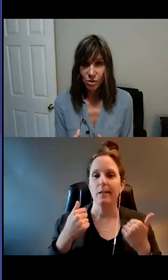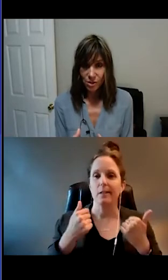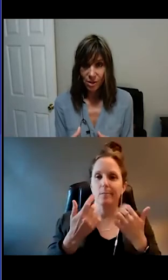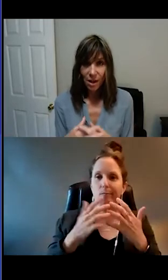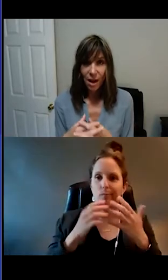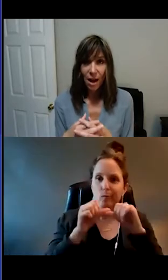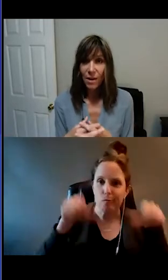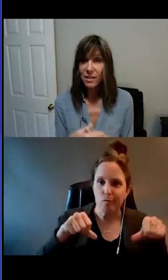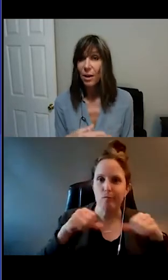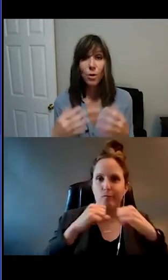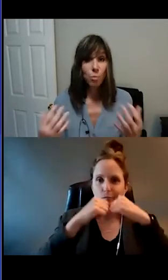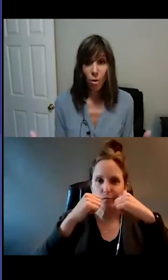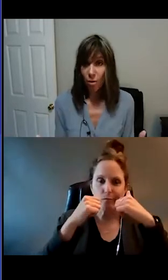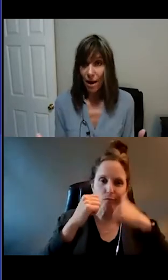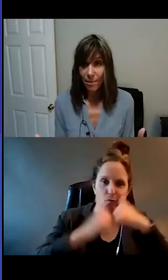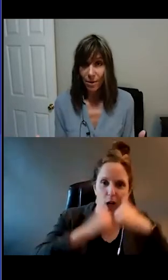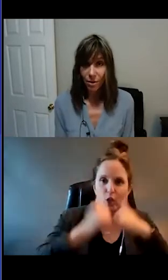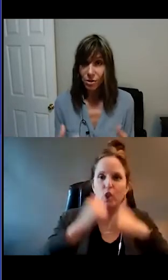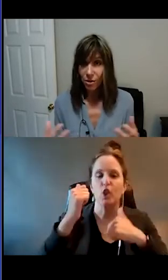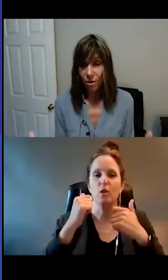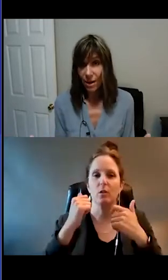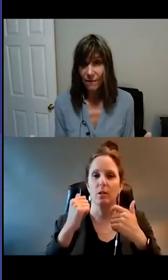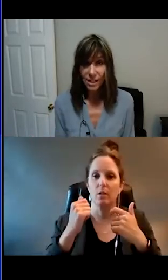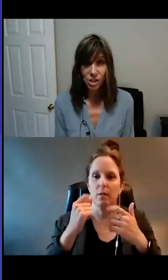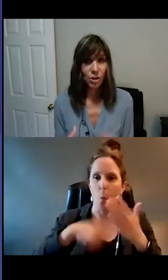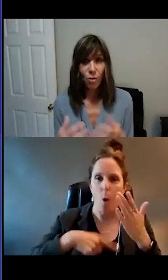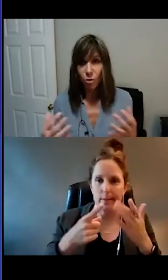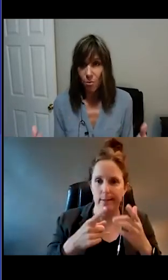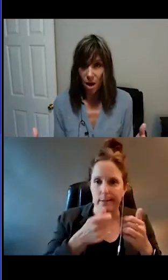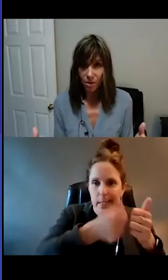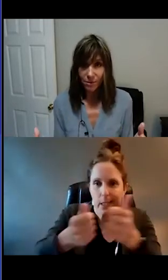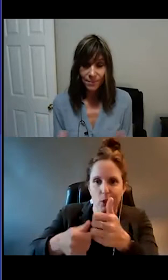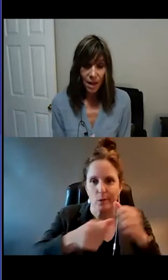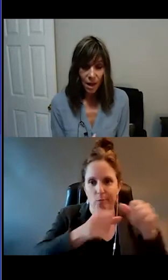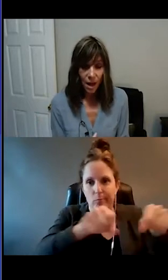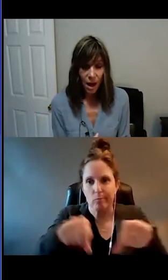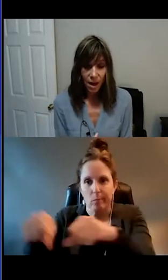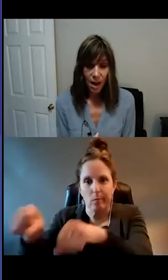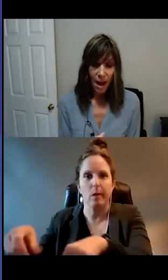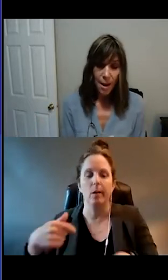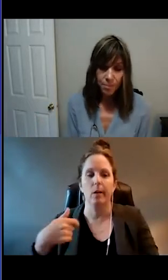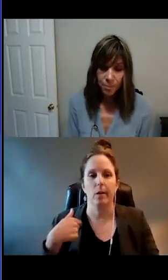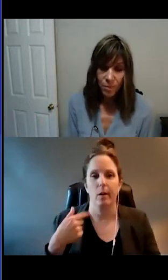successful use of some new program or innovation or new model,